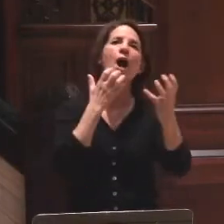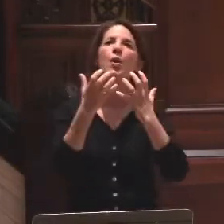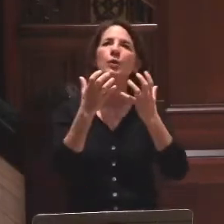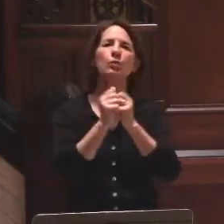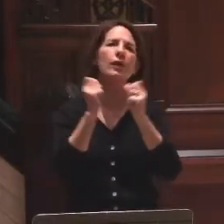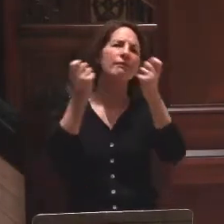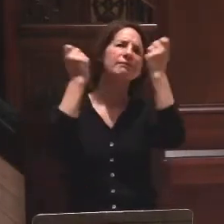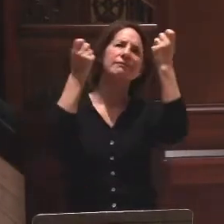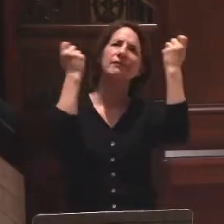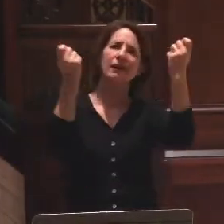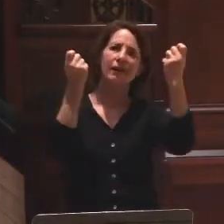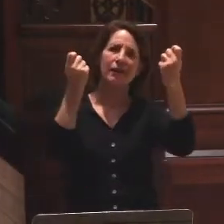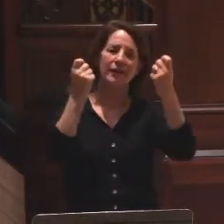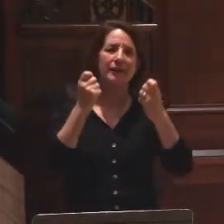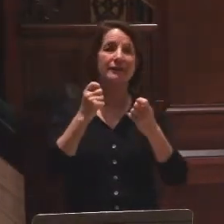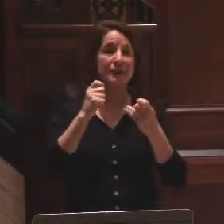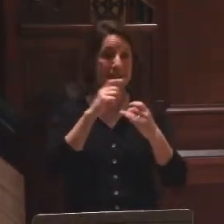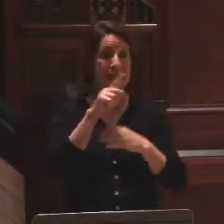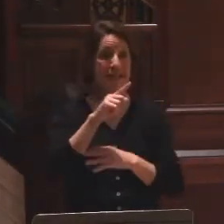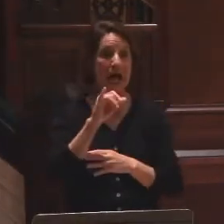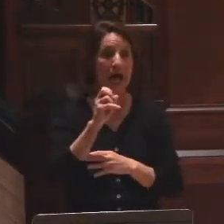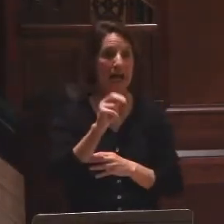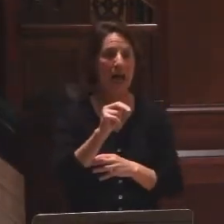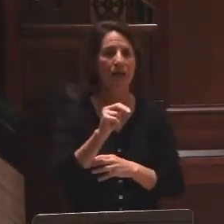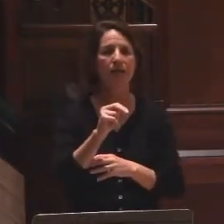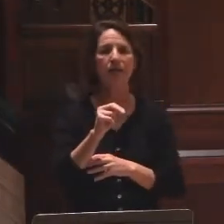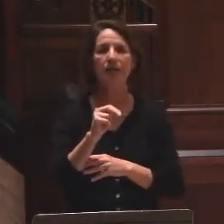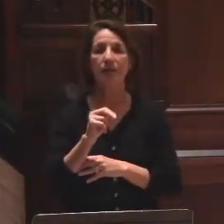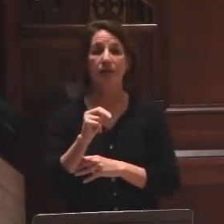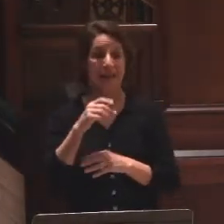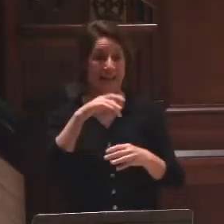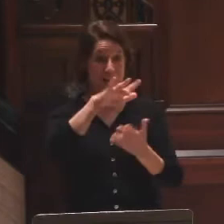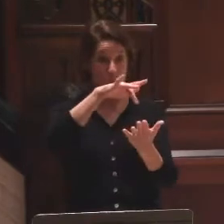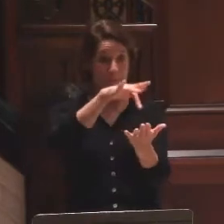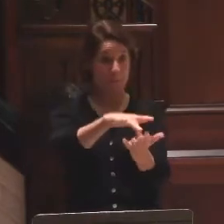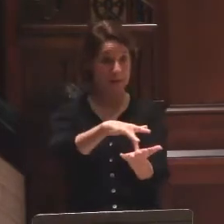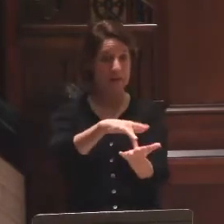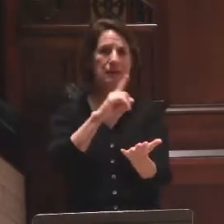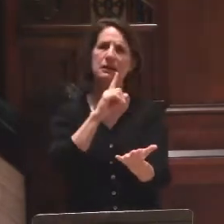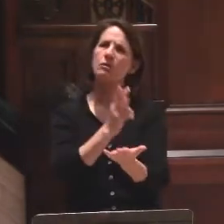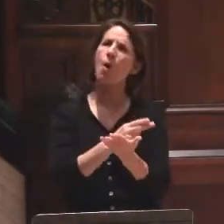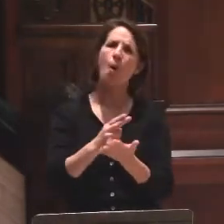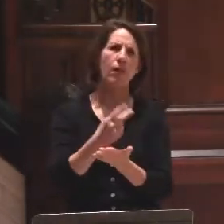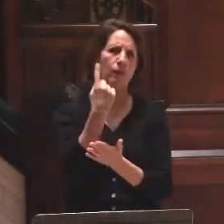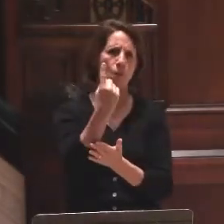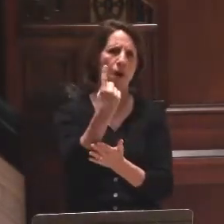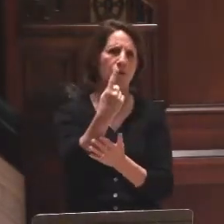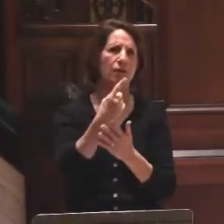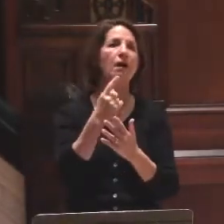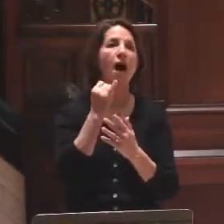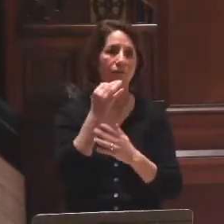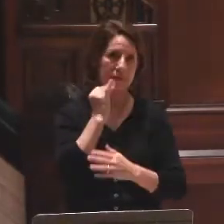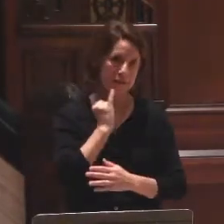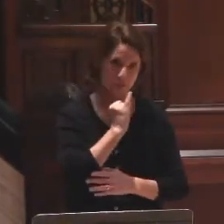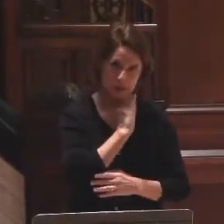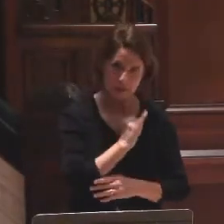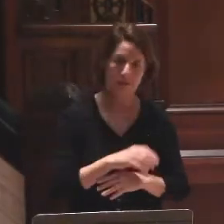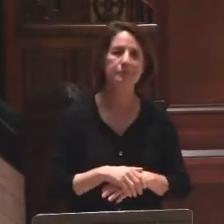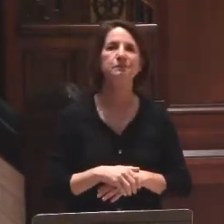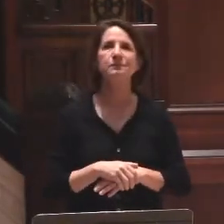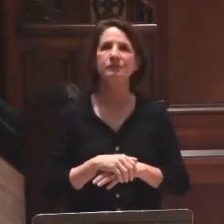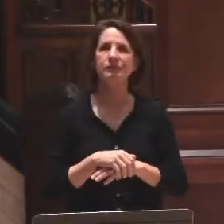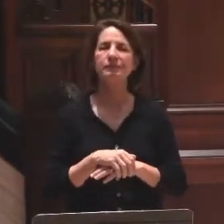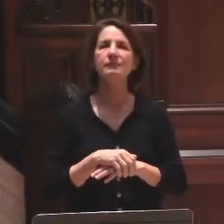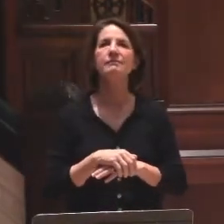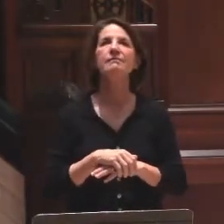of Zion, for great in your midst is the Holy One of Israel. Cry out